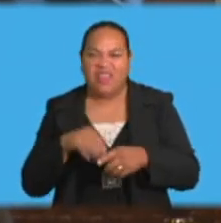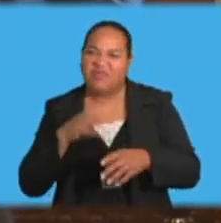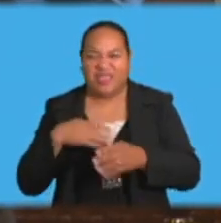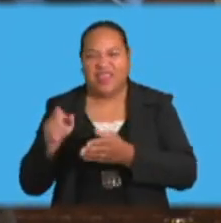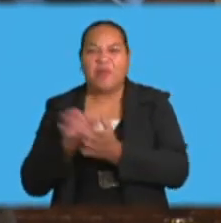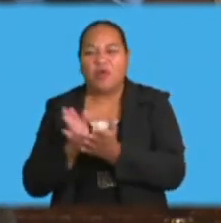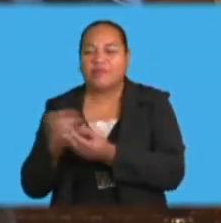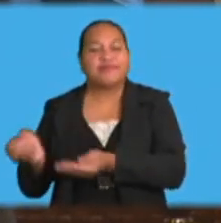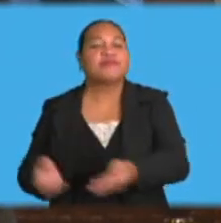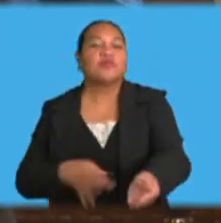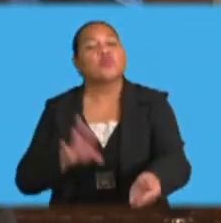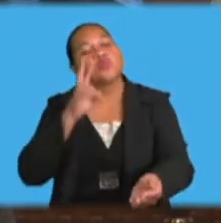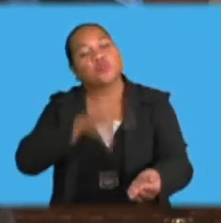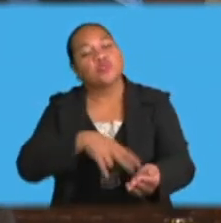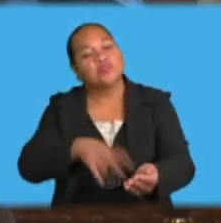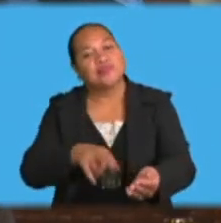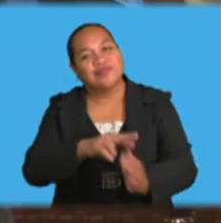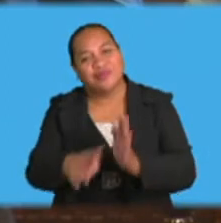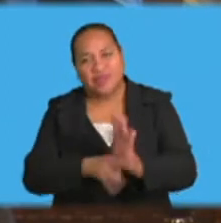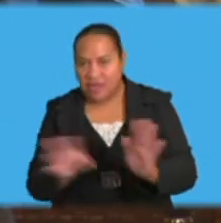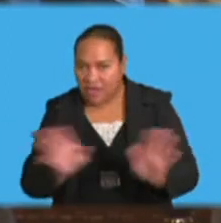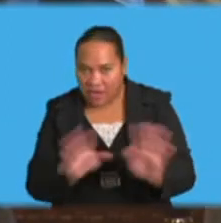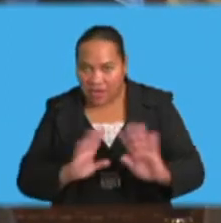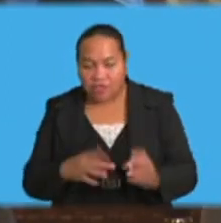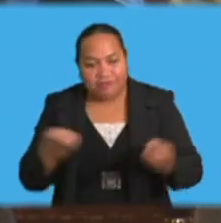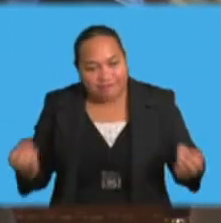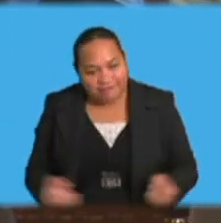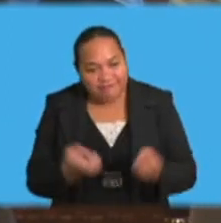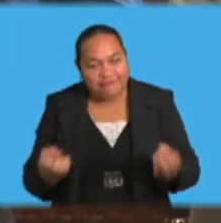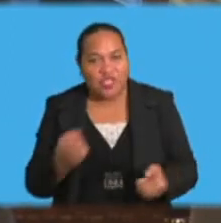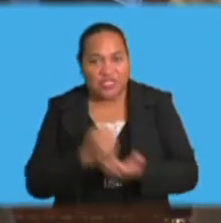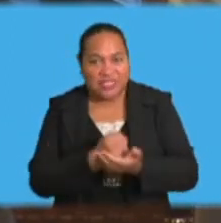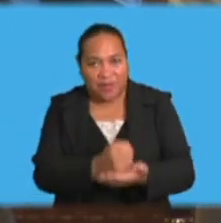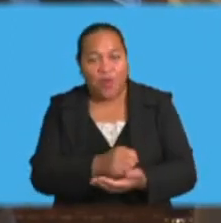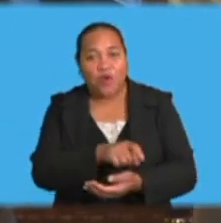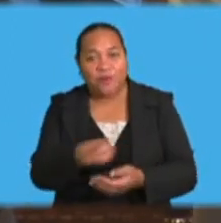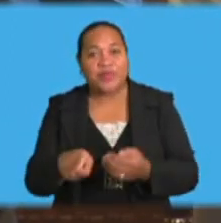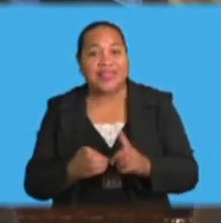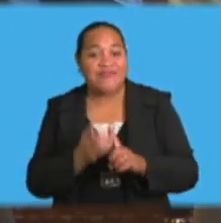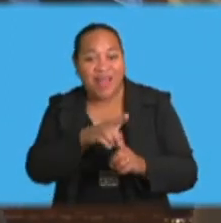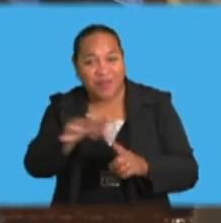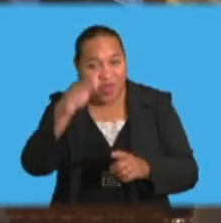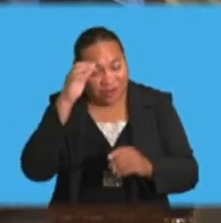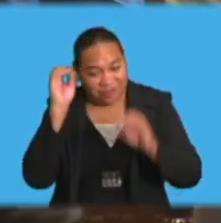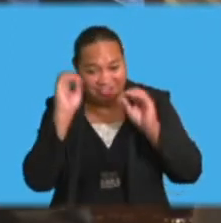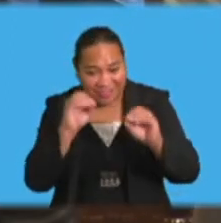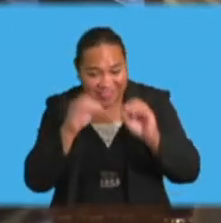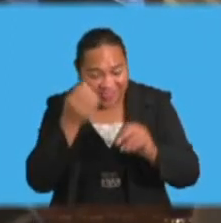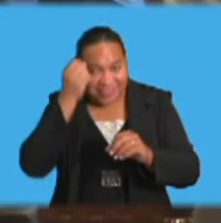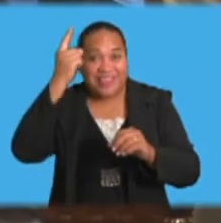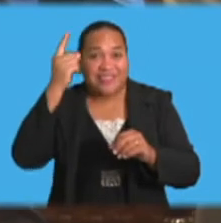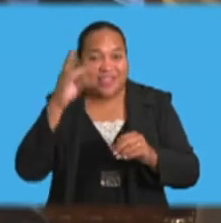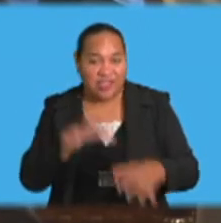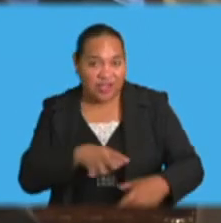handbook of safety rules. With the necessary encouragement and support, and by developing their knowledge, understanding, confidence, and